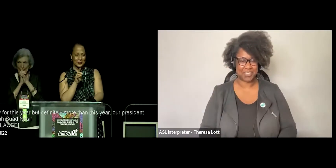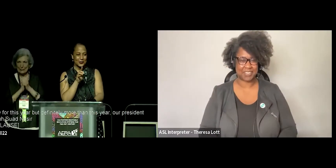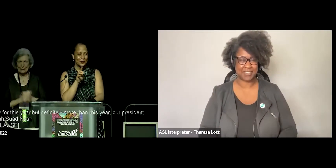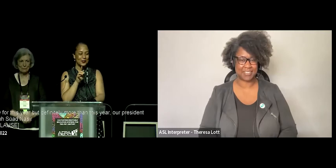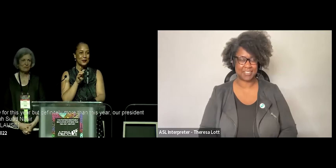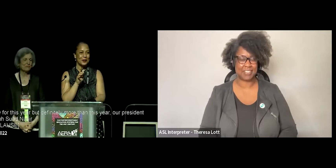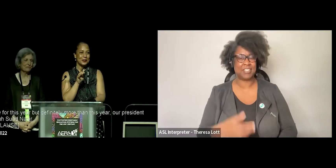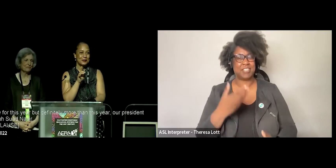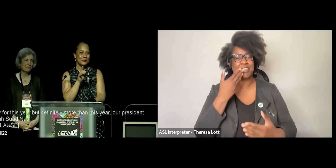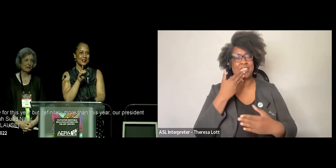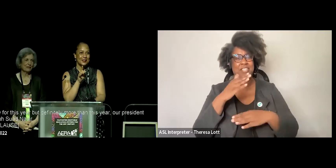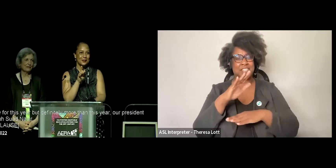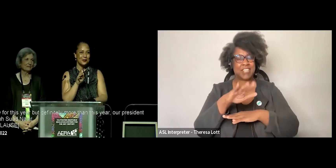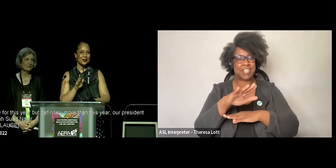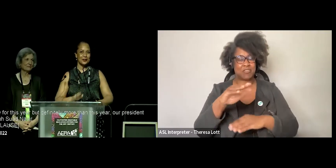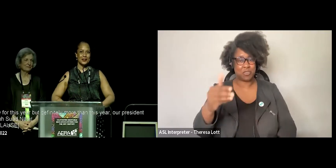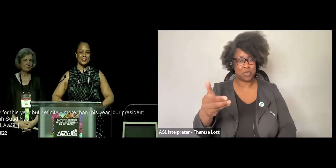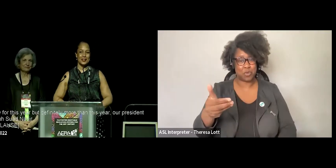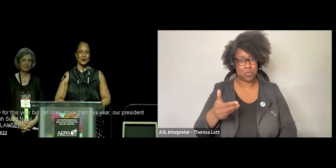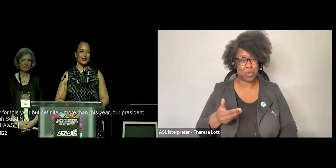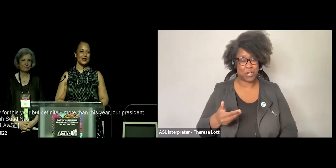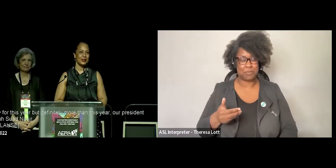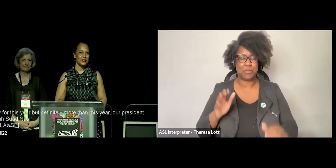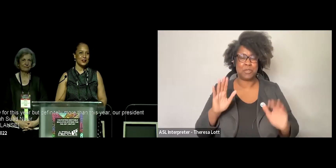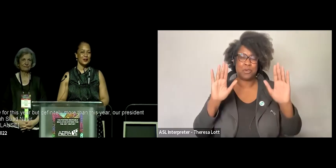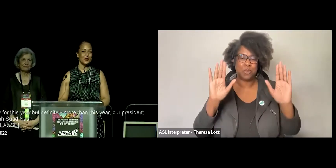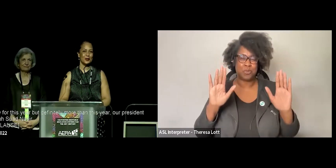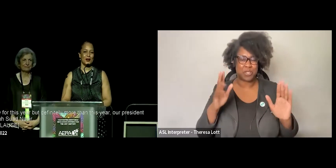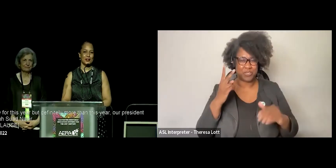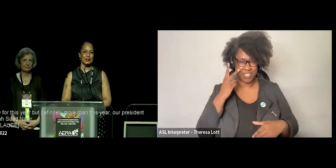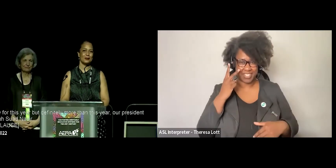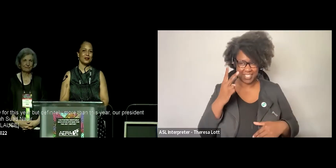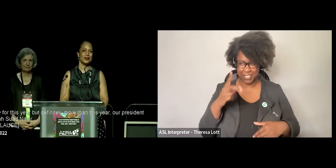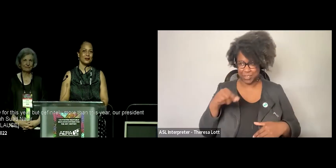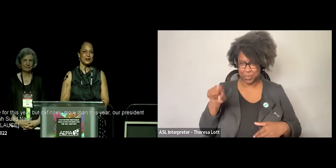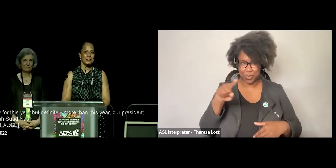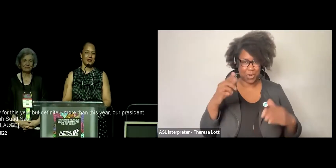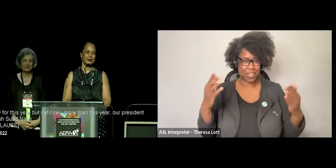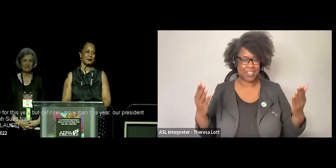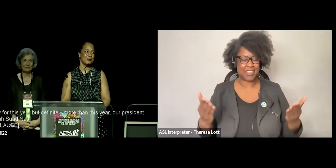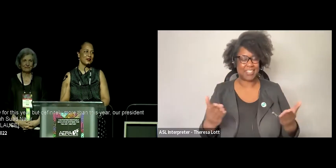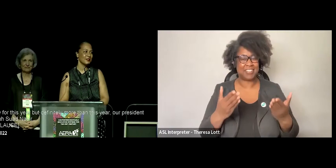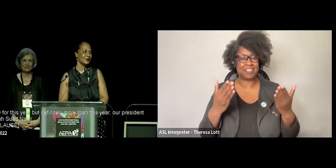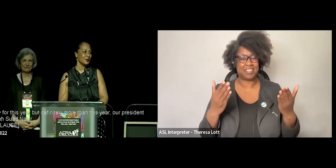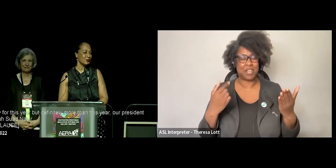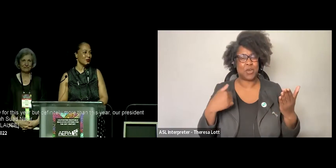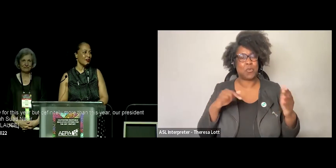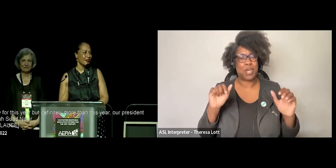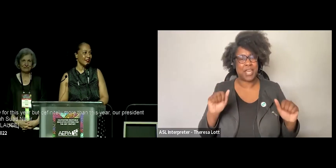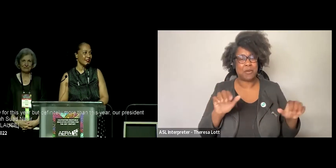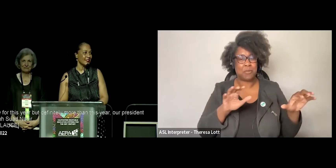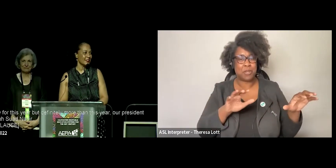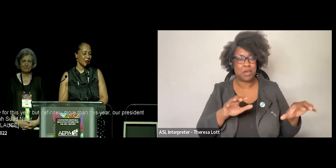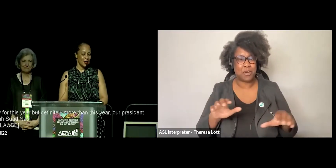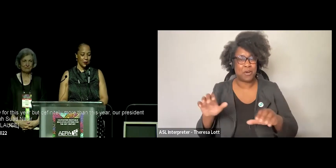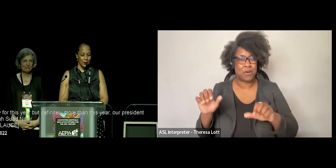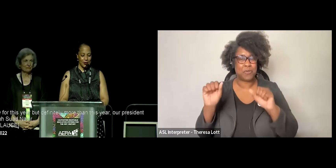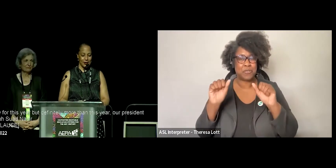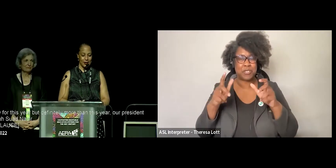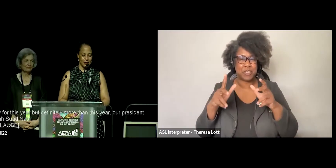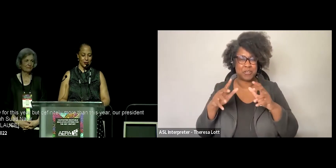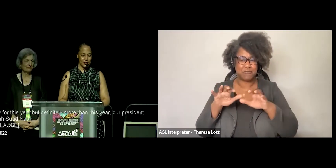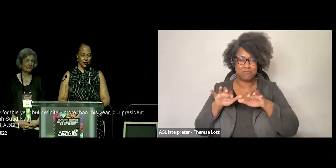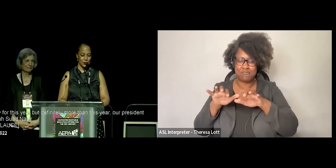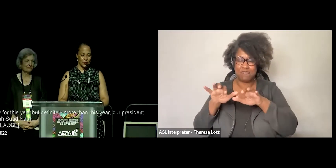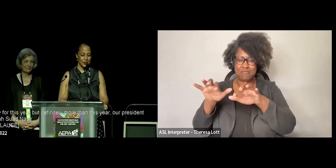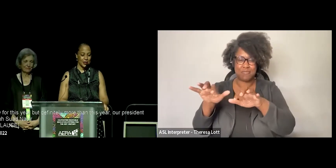Good afternoon and welcome. It's so wonderful to see you all here and to know that we're also able to host a robust virtual audience. We